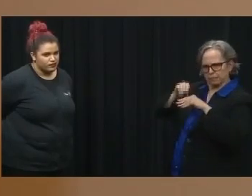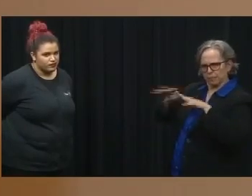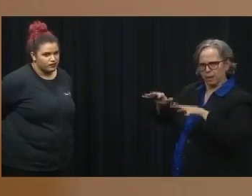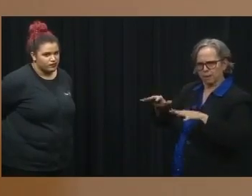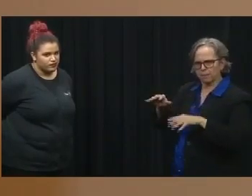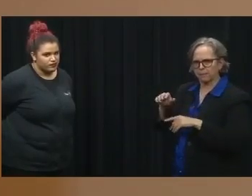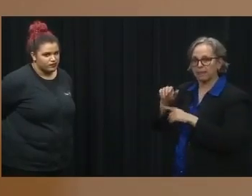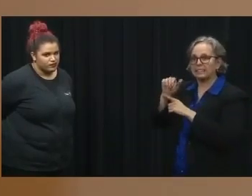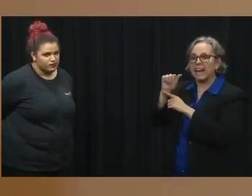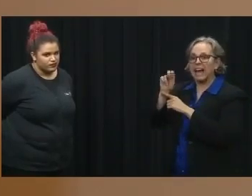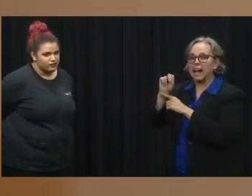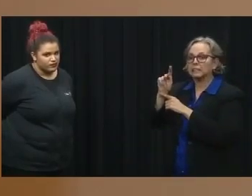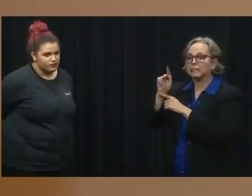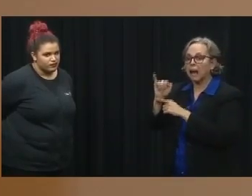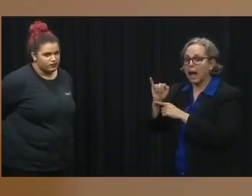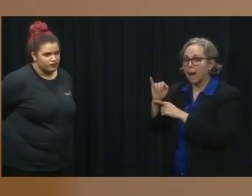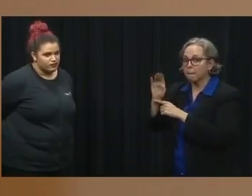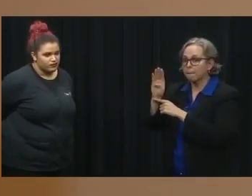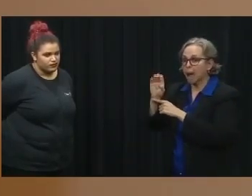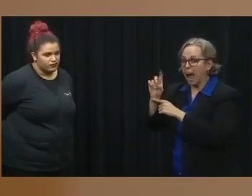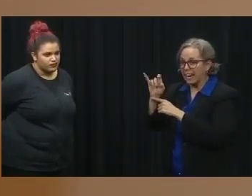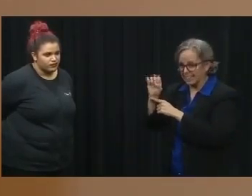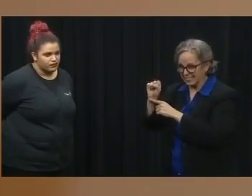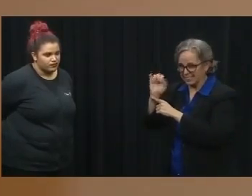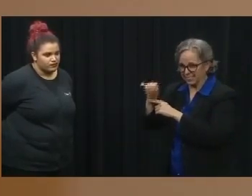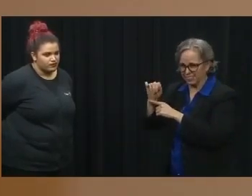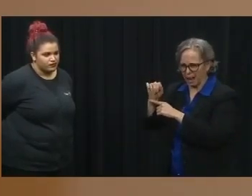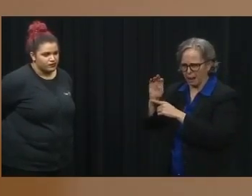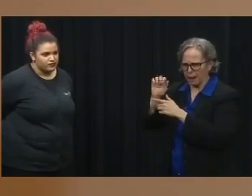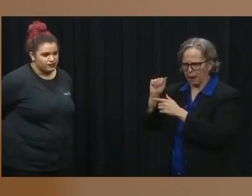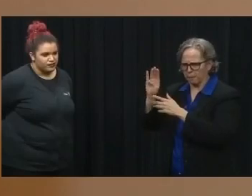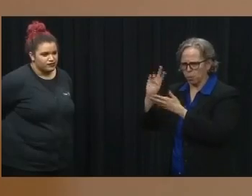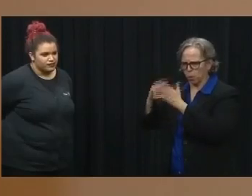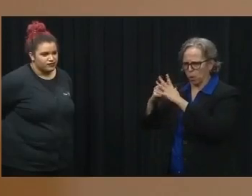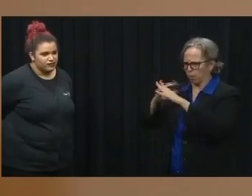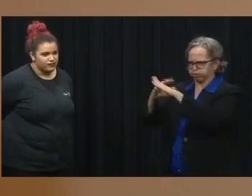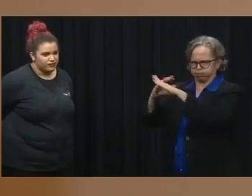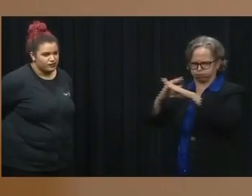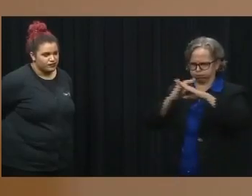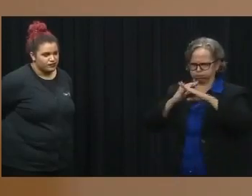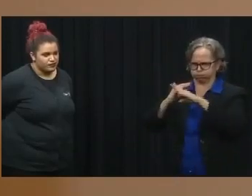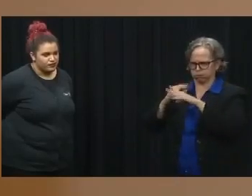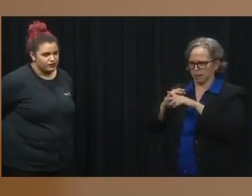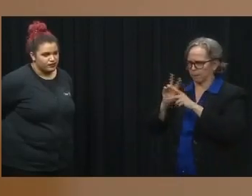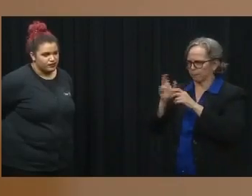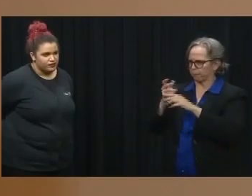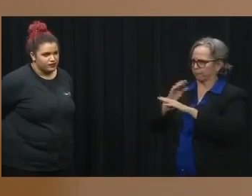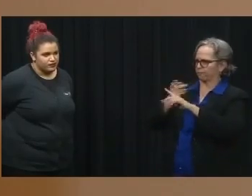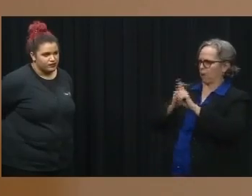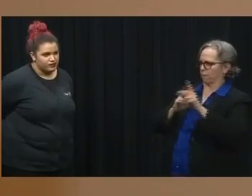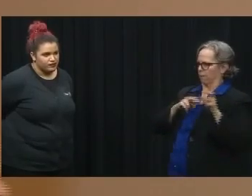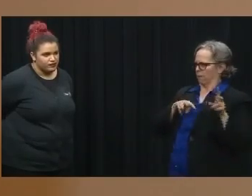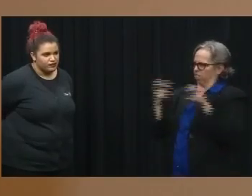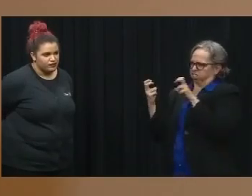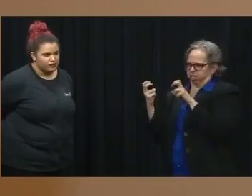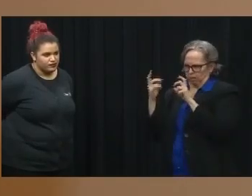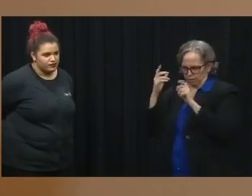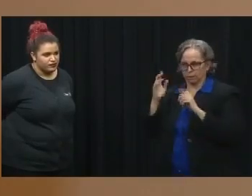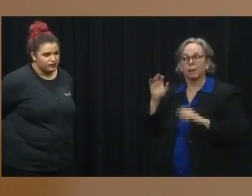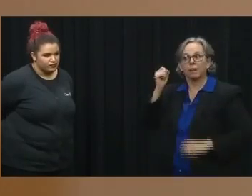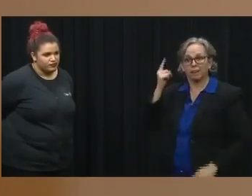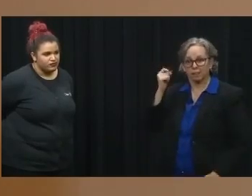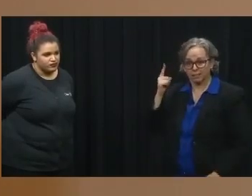only does that need a lot less equipment, nasal swabs, kits and stuff, but it's quicker. And we'll be able to look back